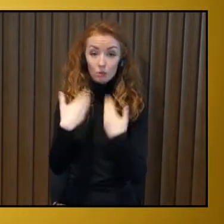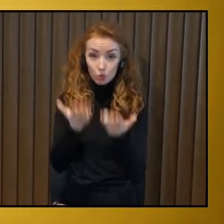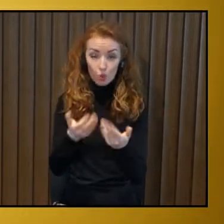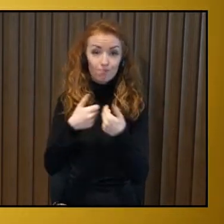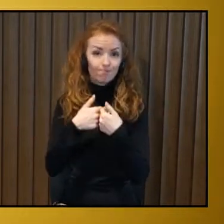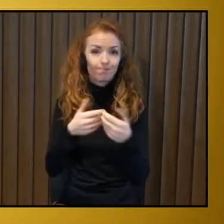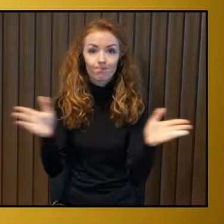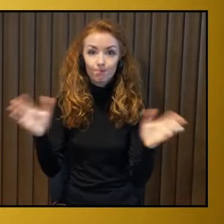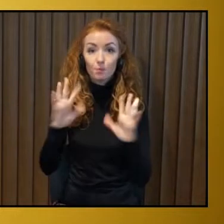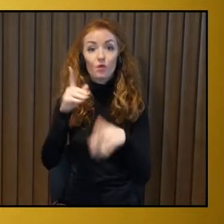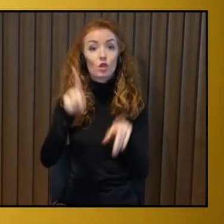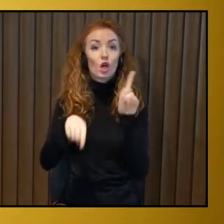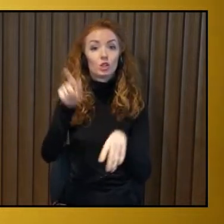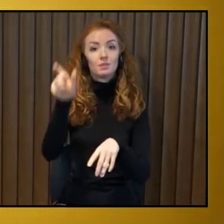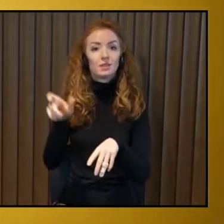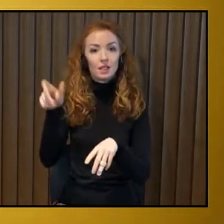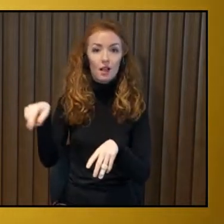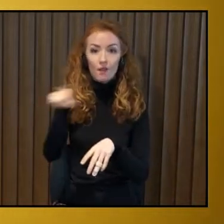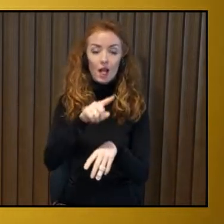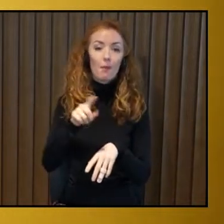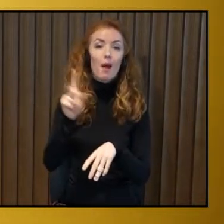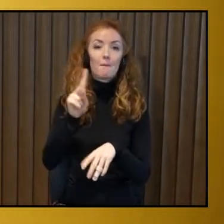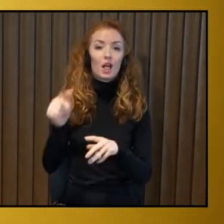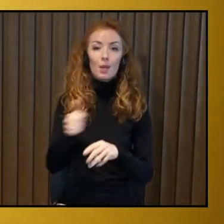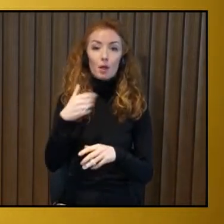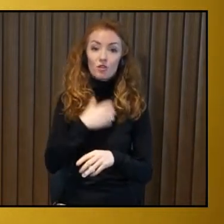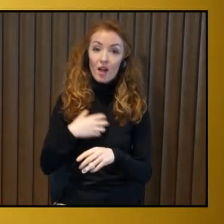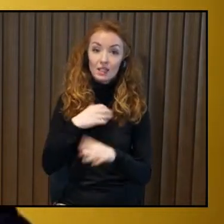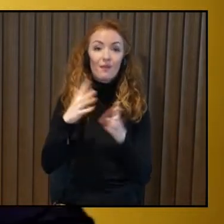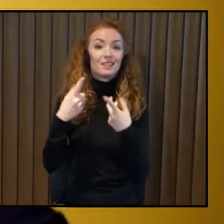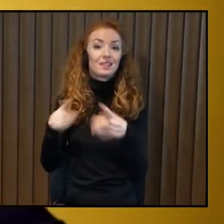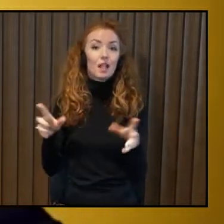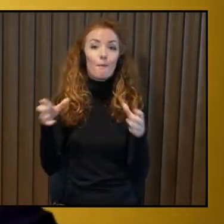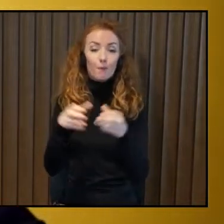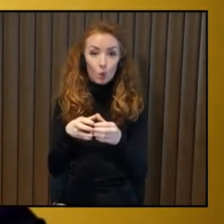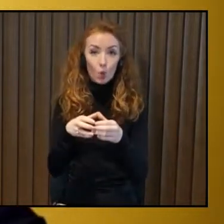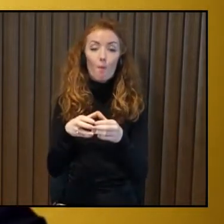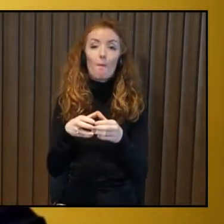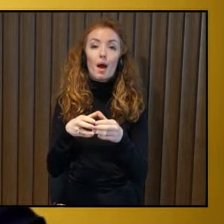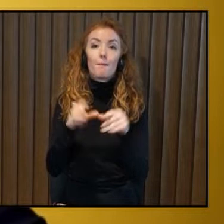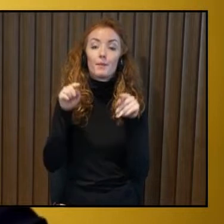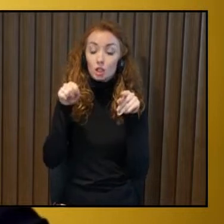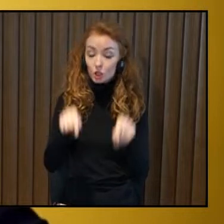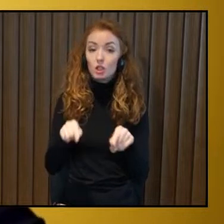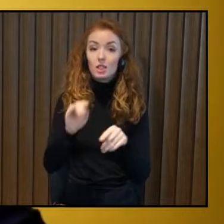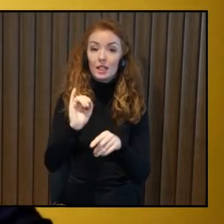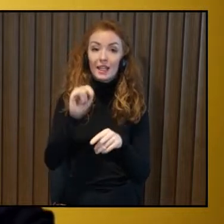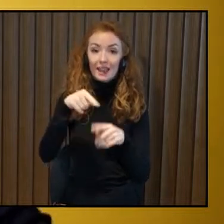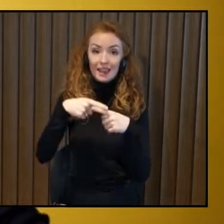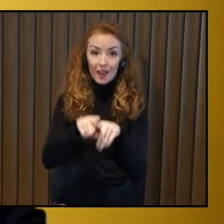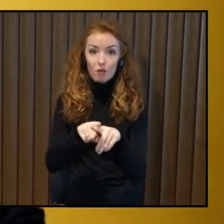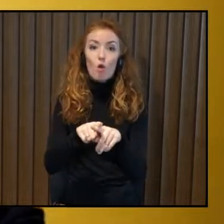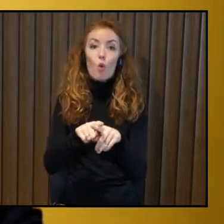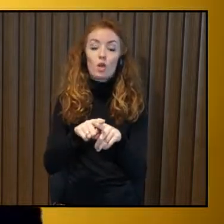with disabilities or any other groups, maybe it actually creates new and new obstacles instead of, well,